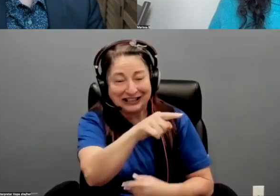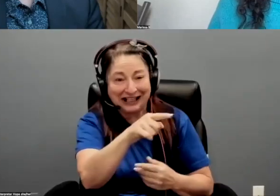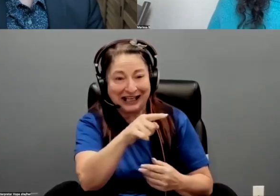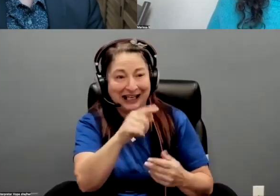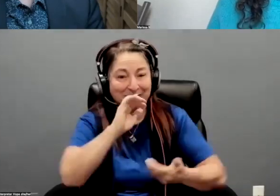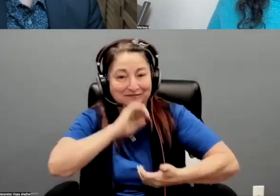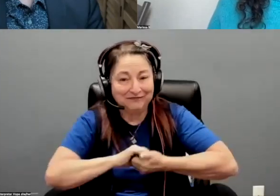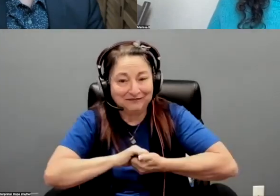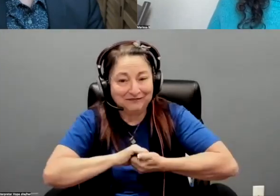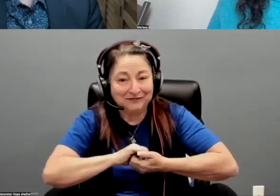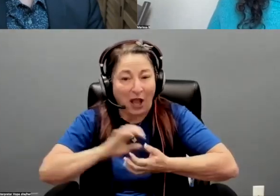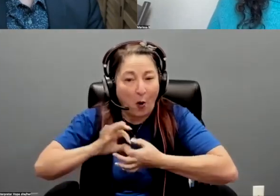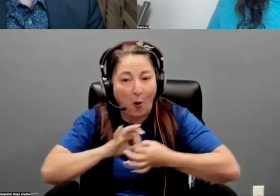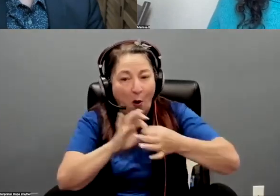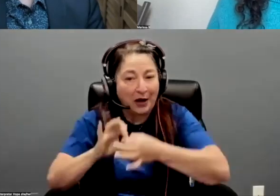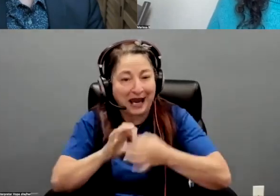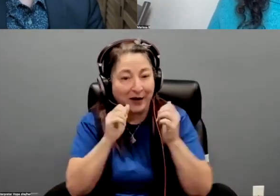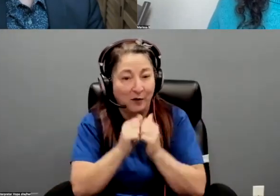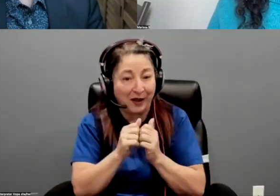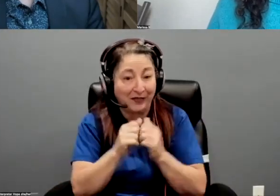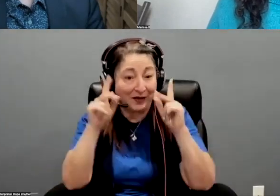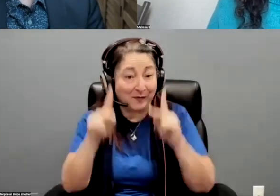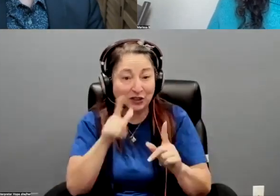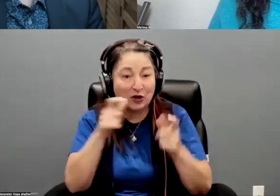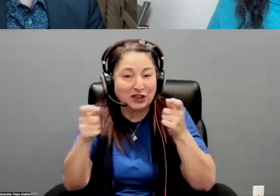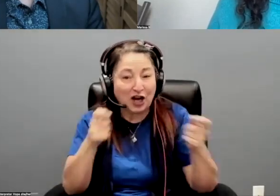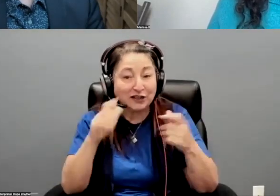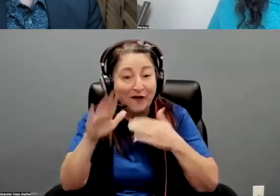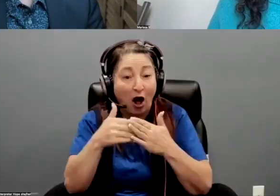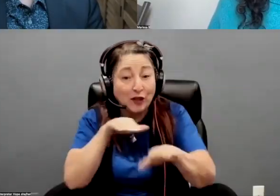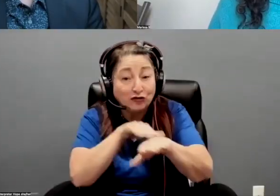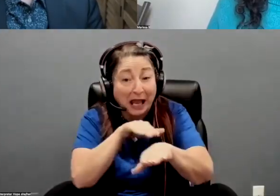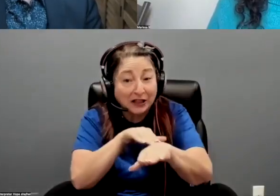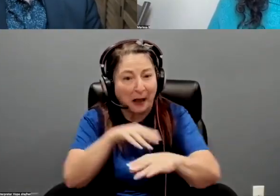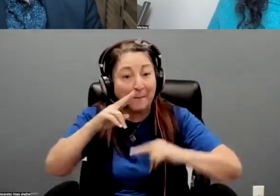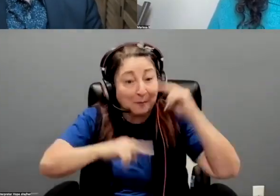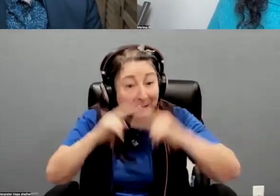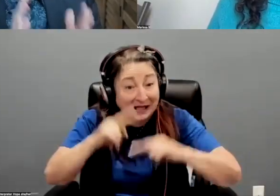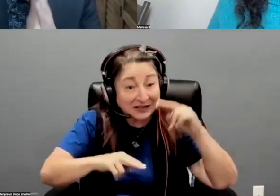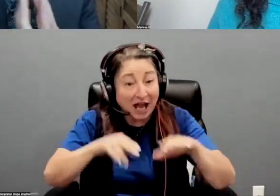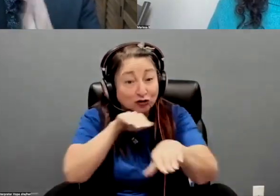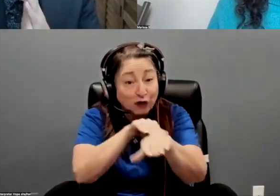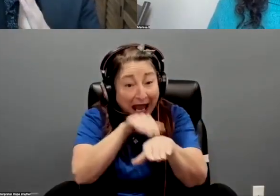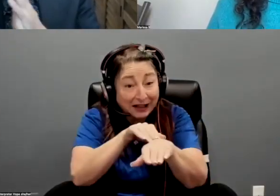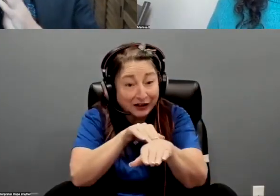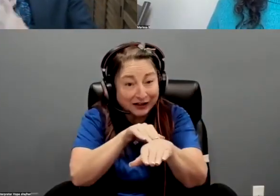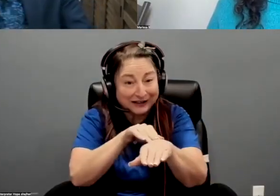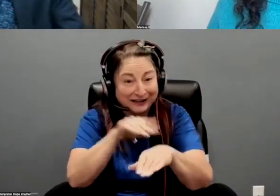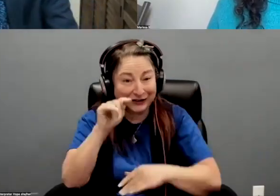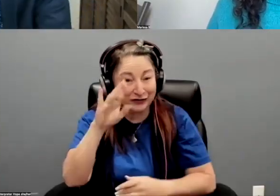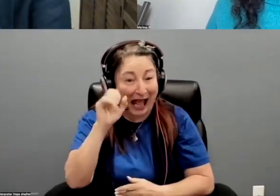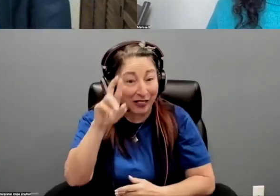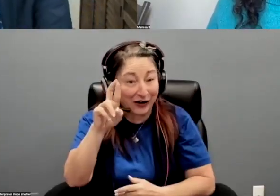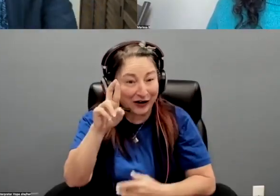with the person who was in charge of the trailers to build a trailer that was wheelchair accessible, whether it was having